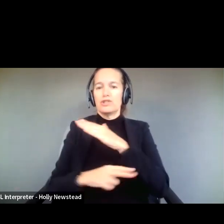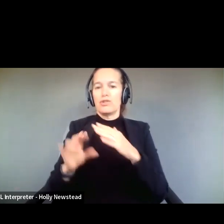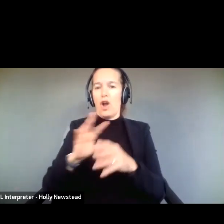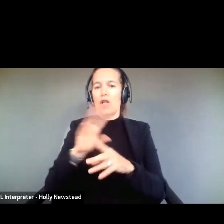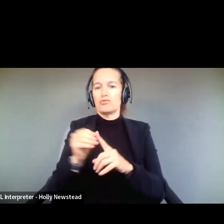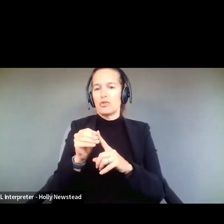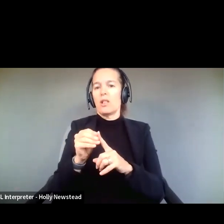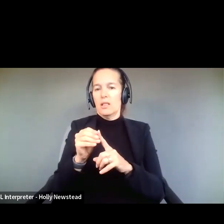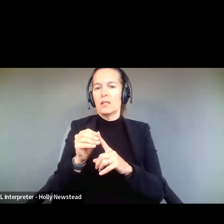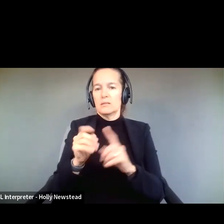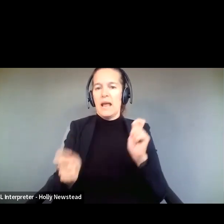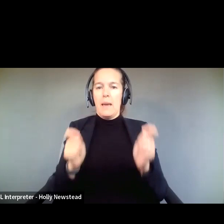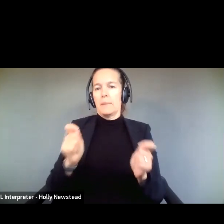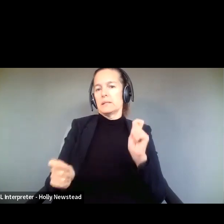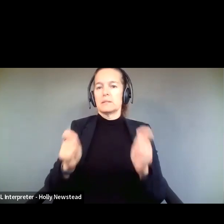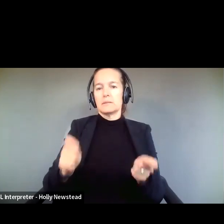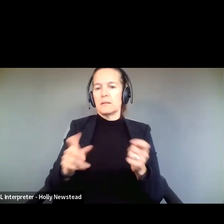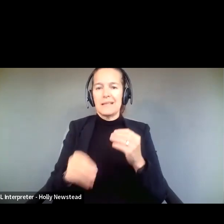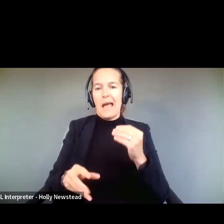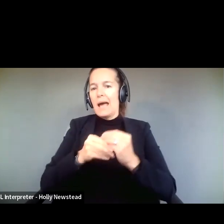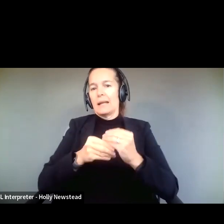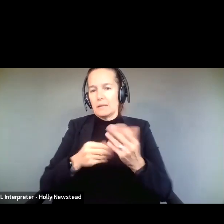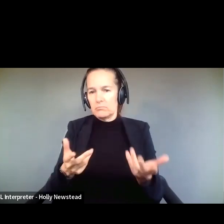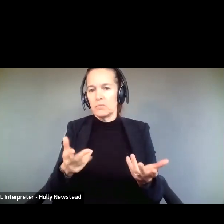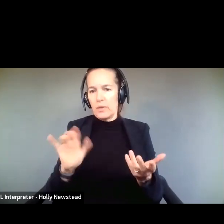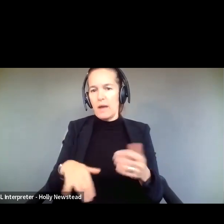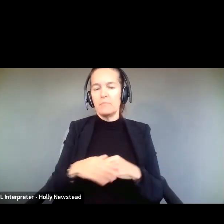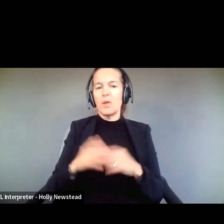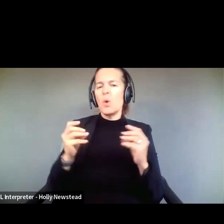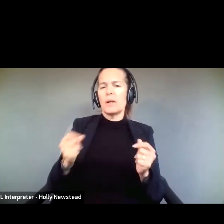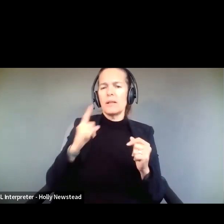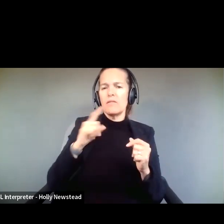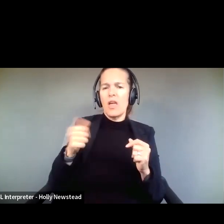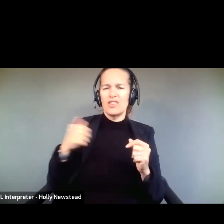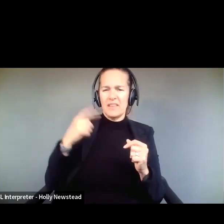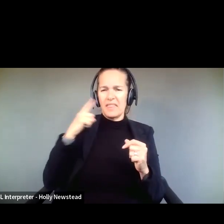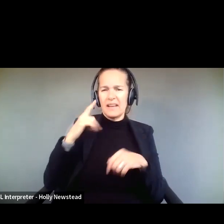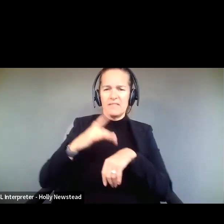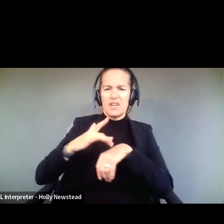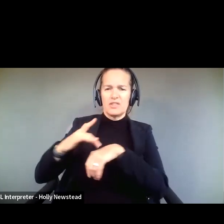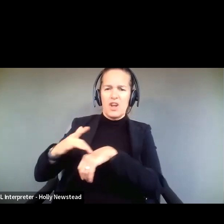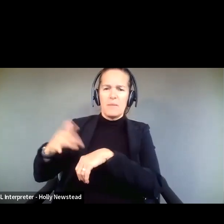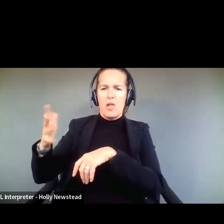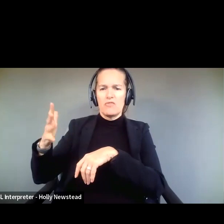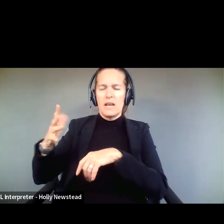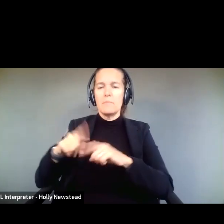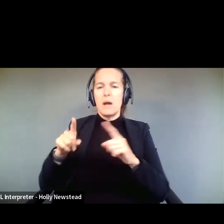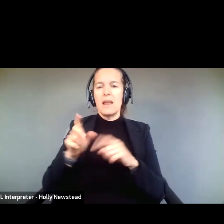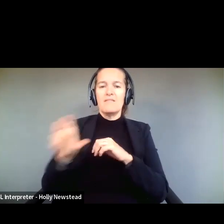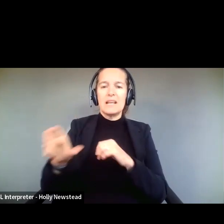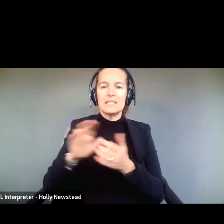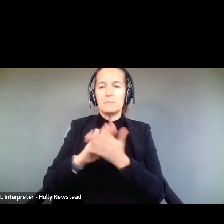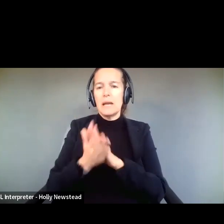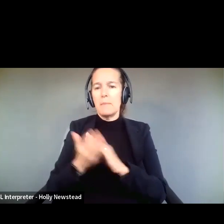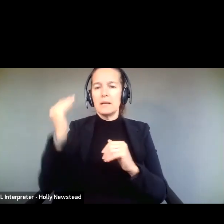dynamics that are getting in the way and adding to disparities. Quickly for the others, and I think I've touched on all these already. So invest in